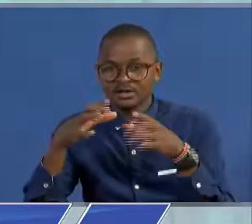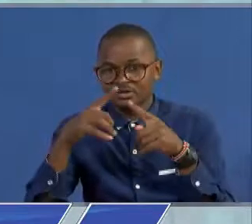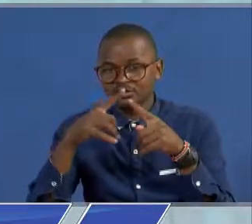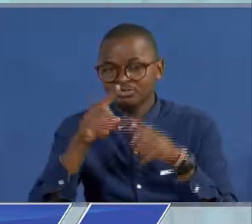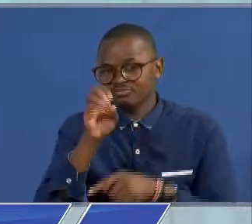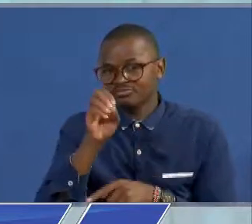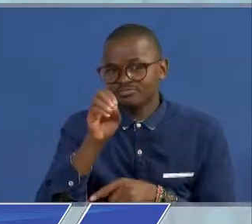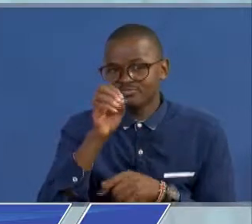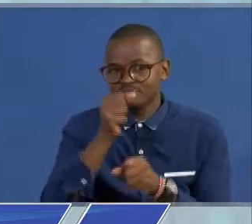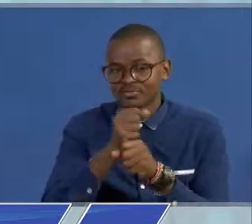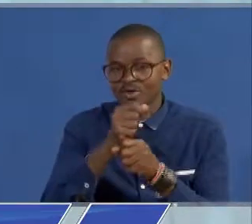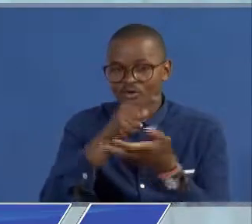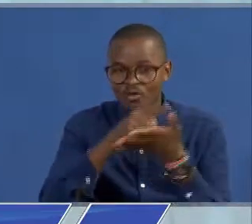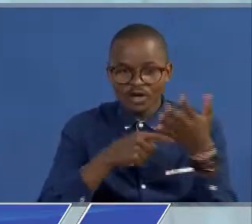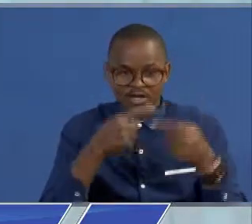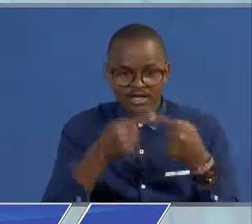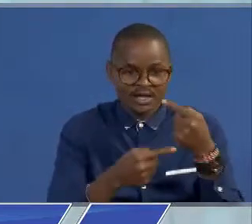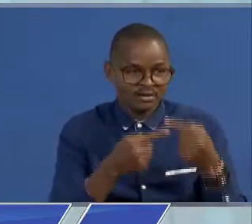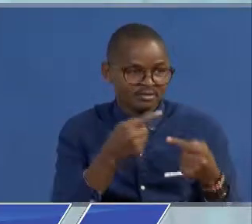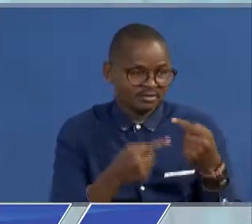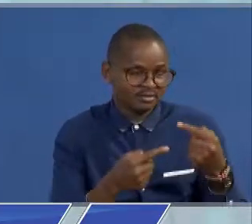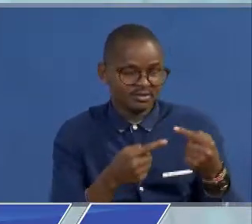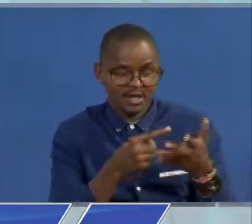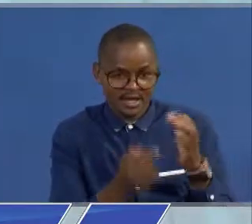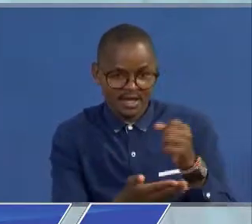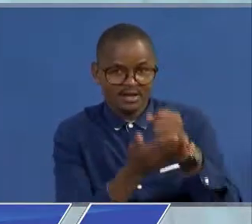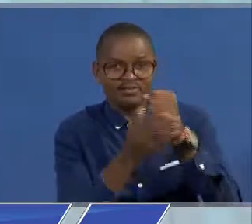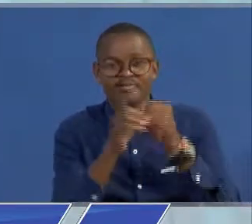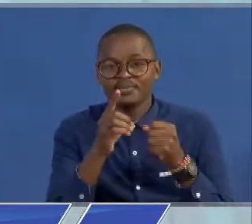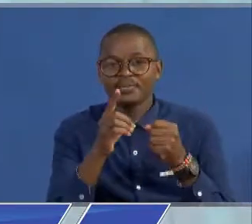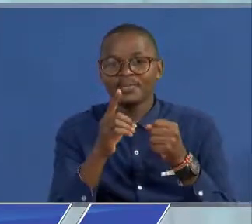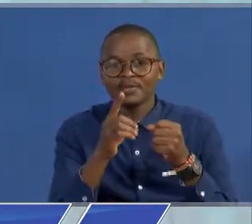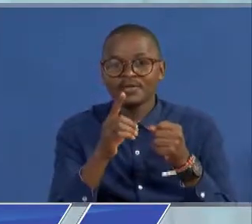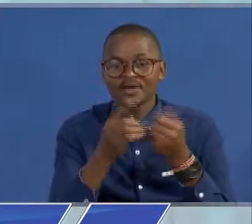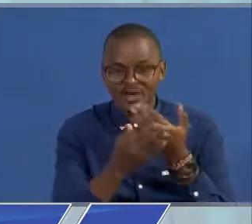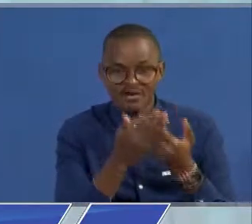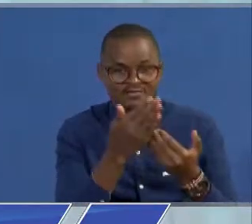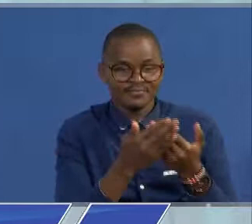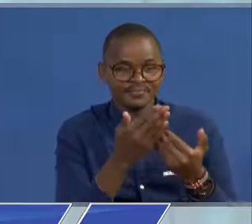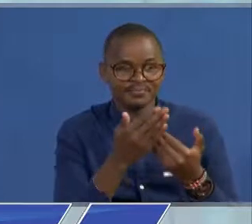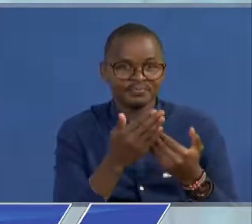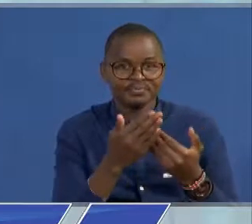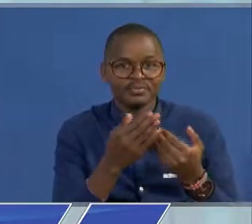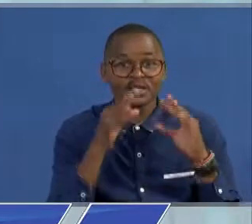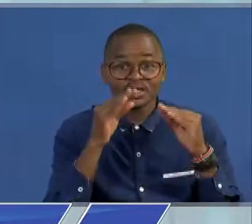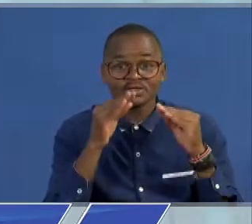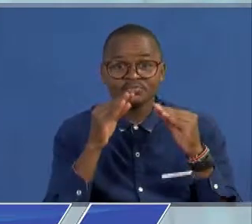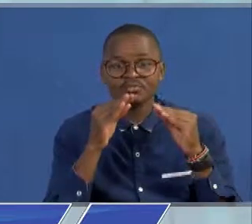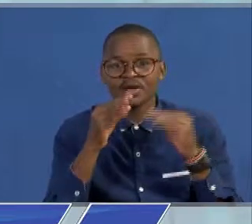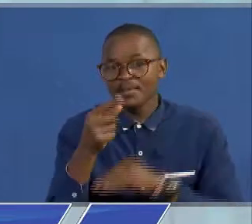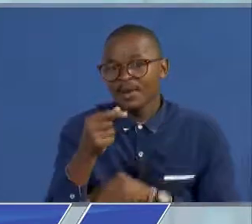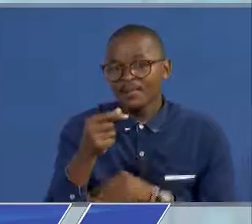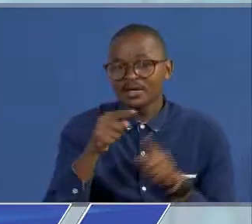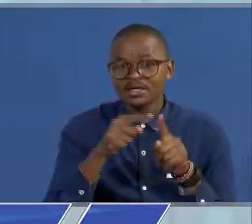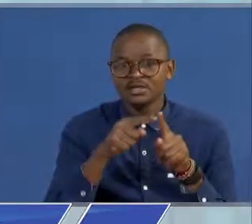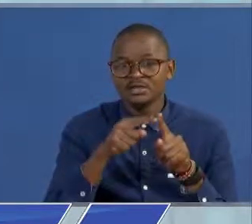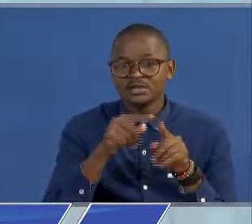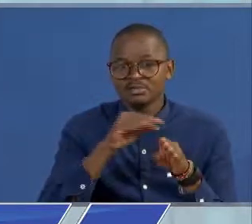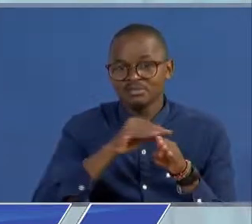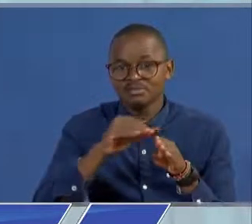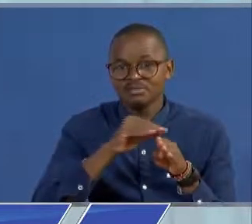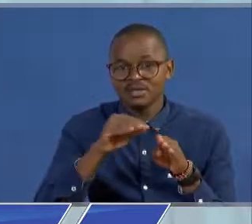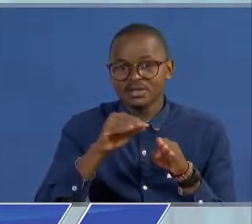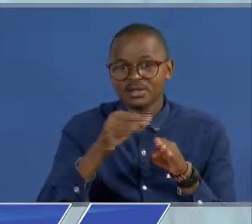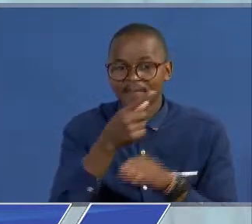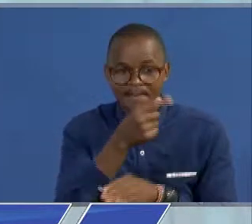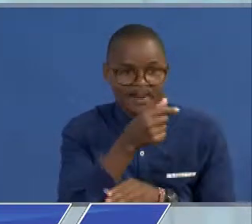to make them aware of what's going on so that they may help you out. But be vigilant. Still speaking about money and credit facilities